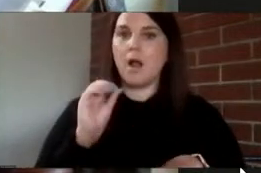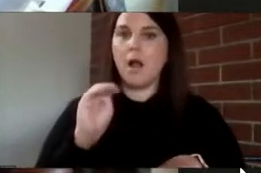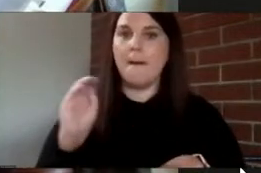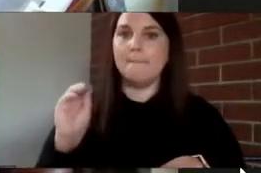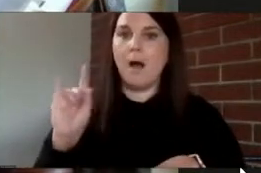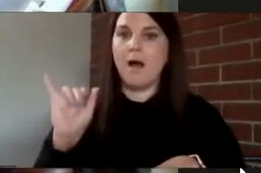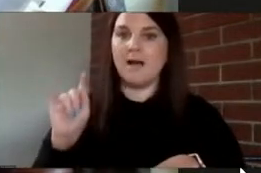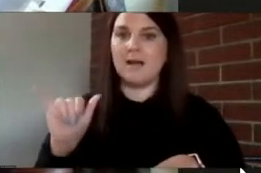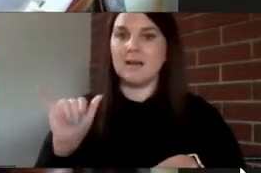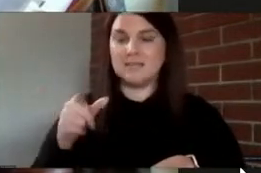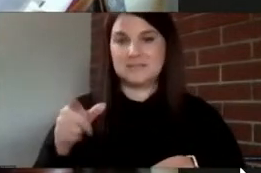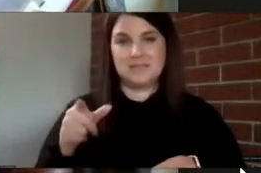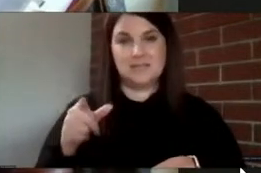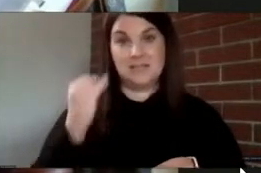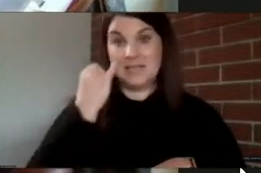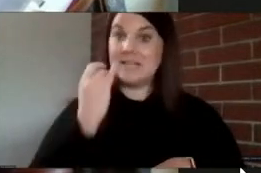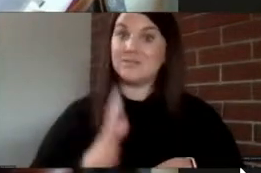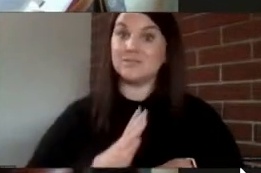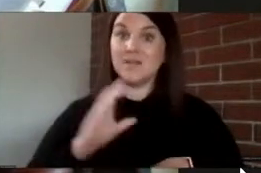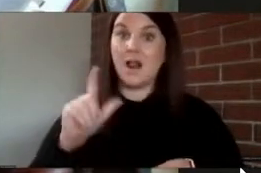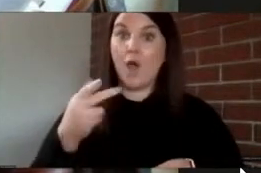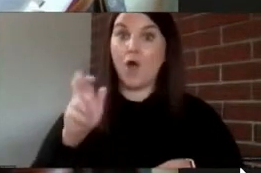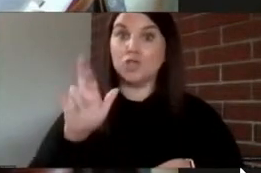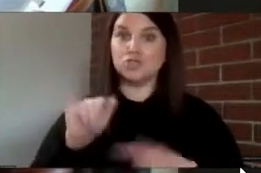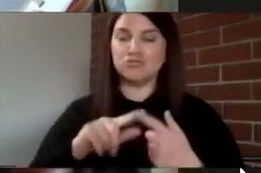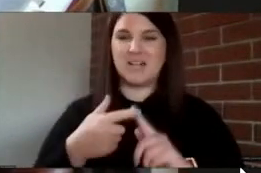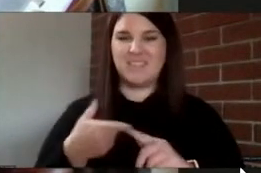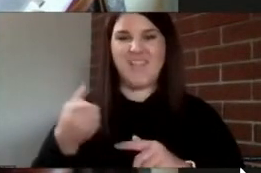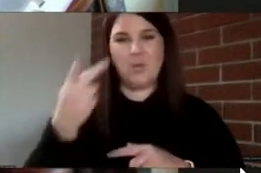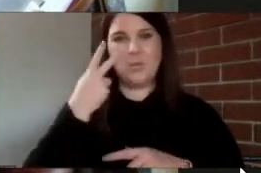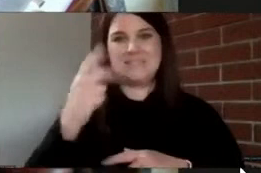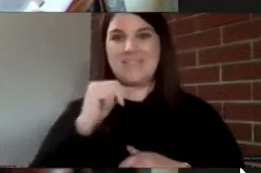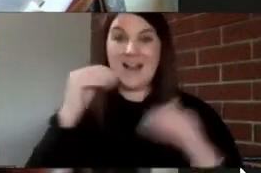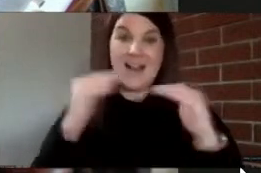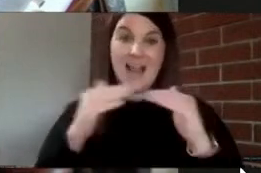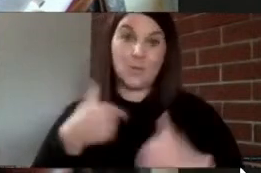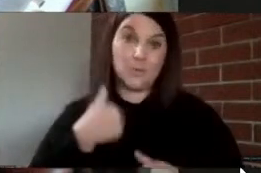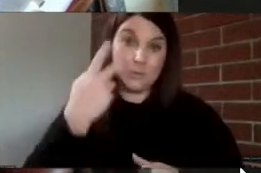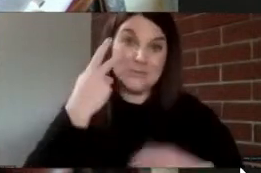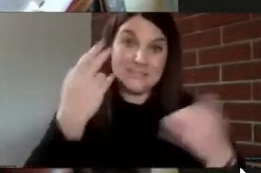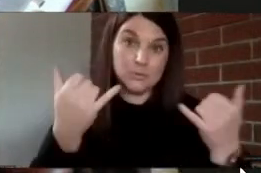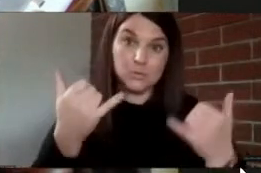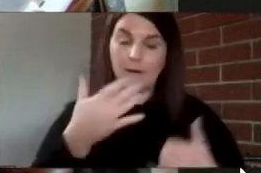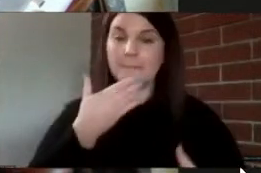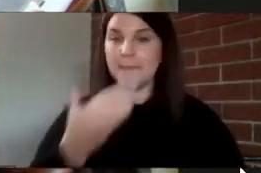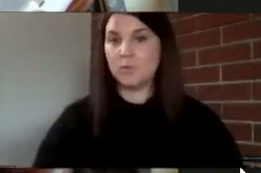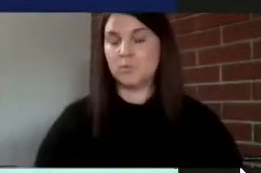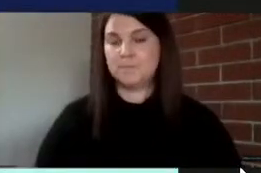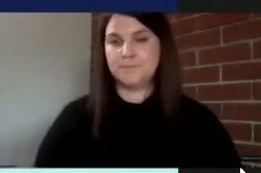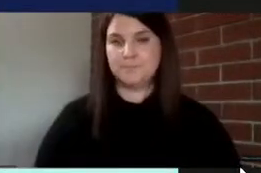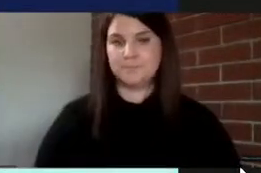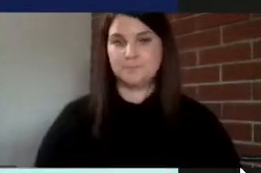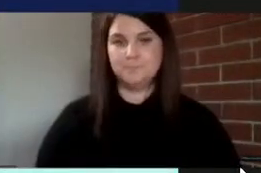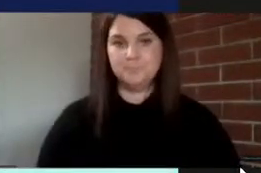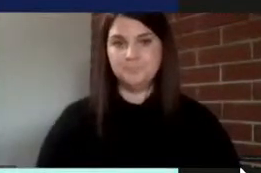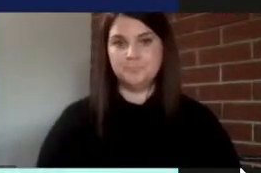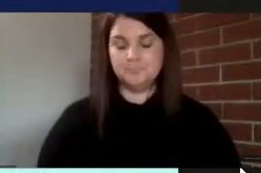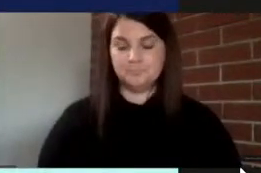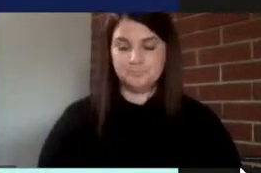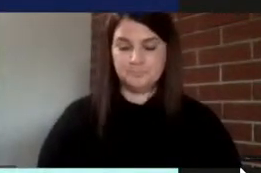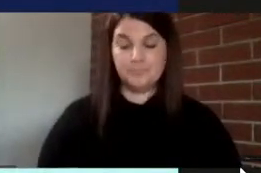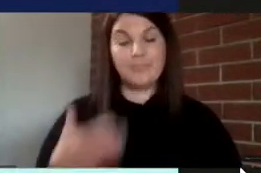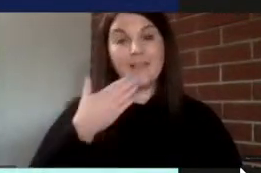it really then results in the inequities that we're seeing today. Thank you, Madam Chair. Thank you very much, Dr.